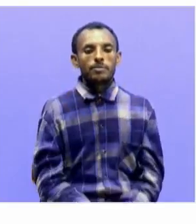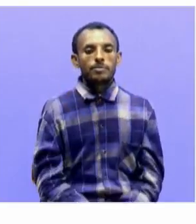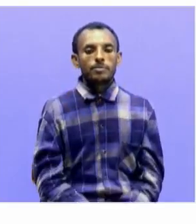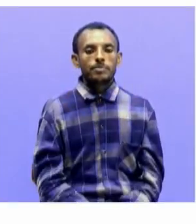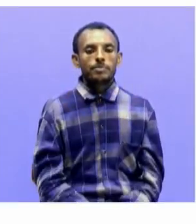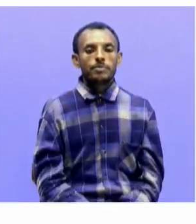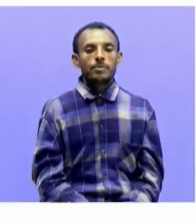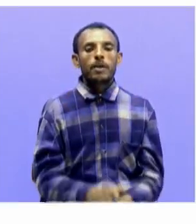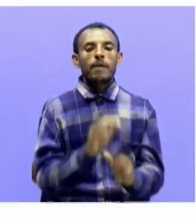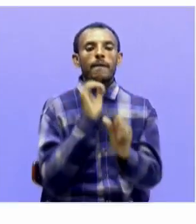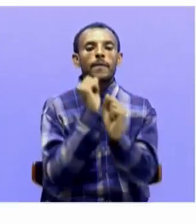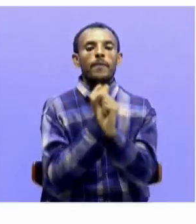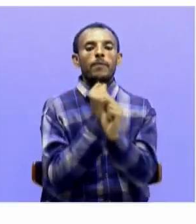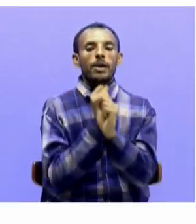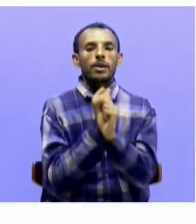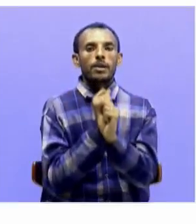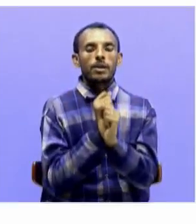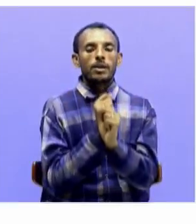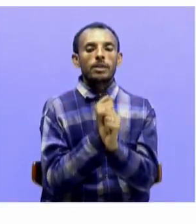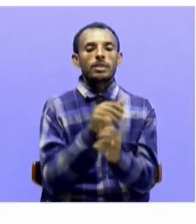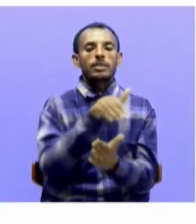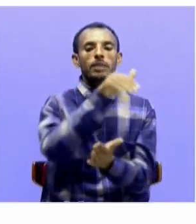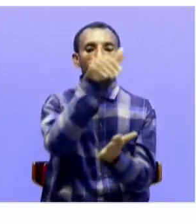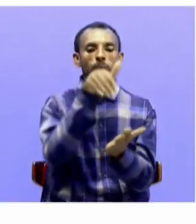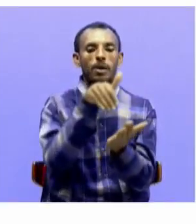Okay, find the median